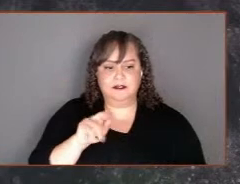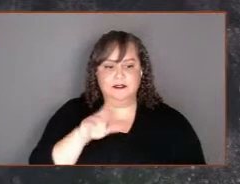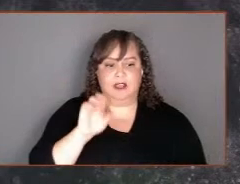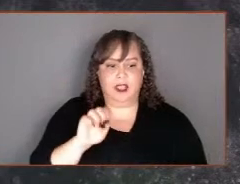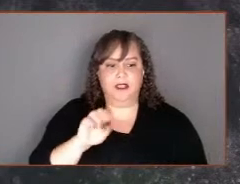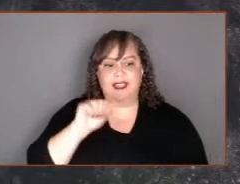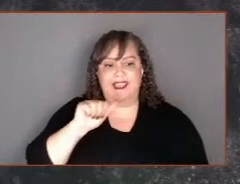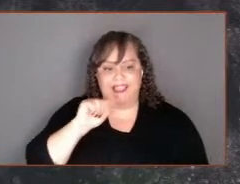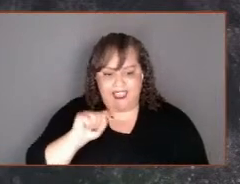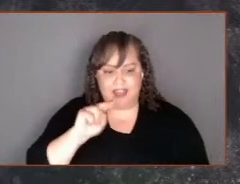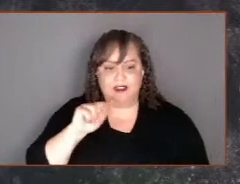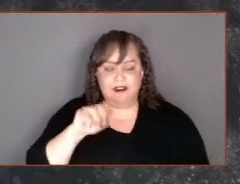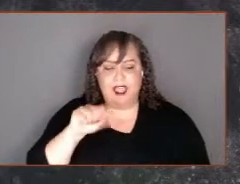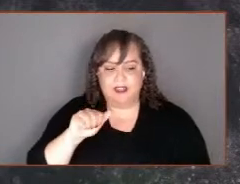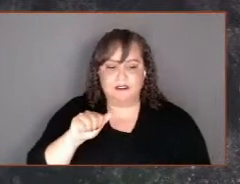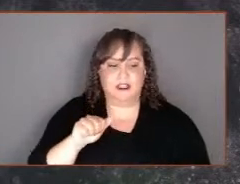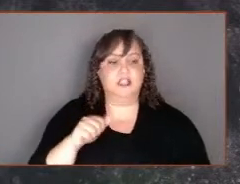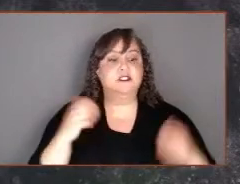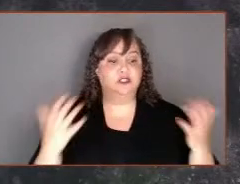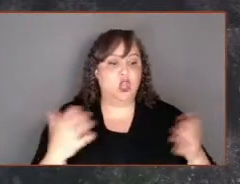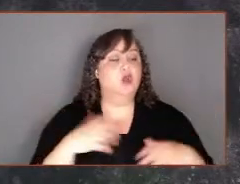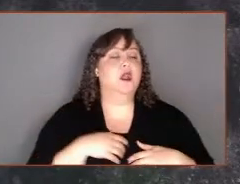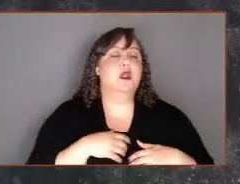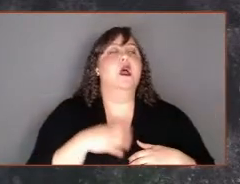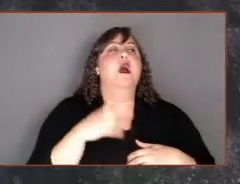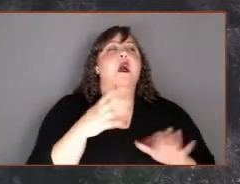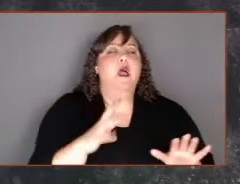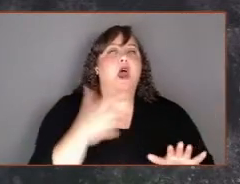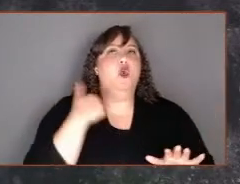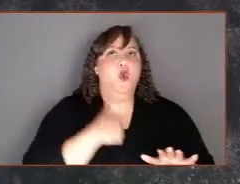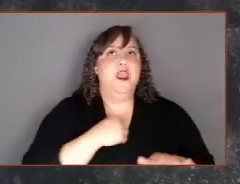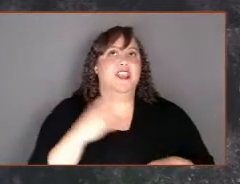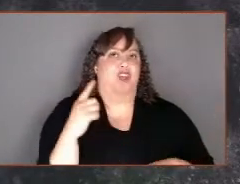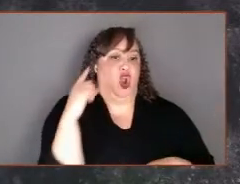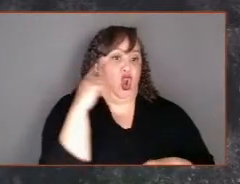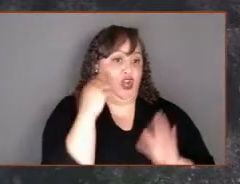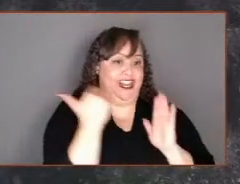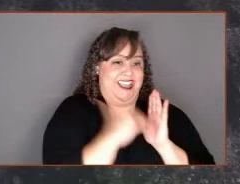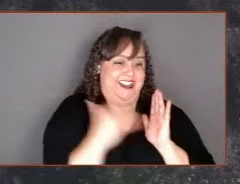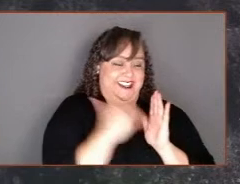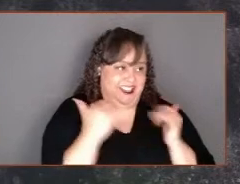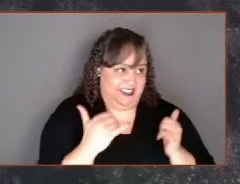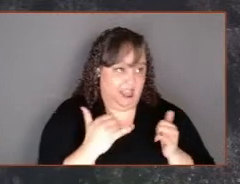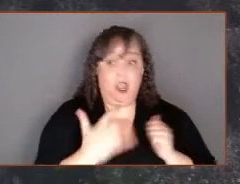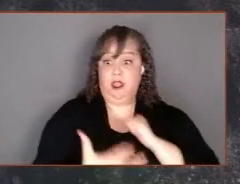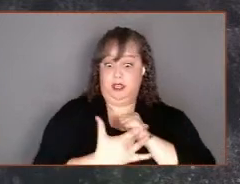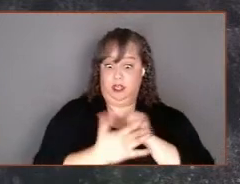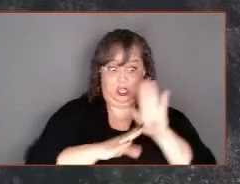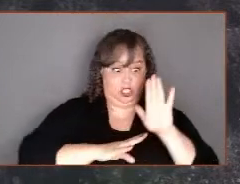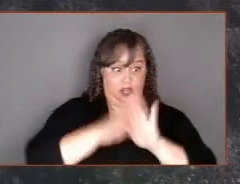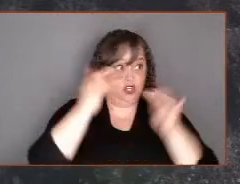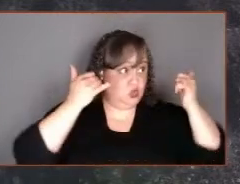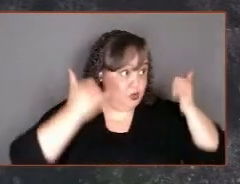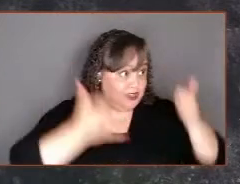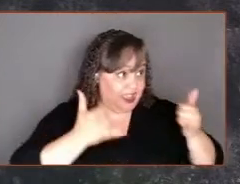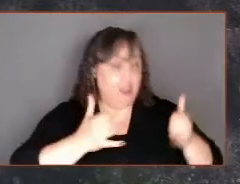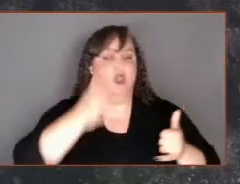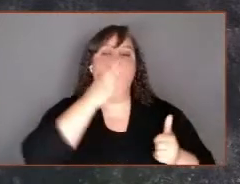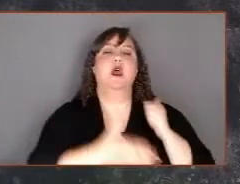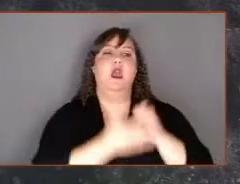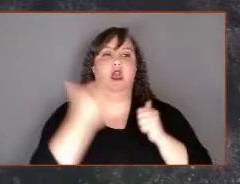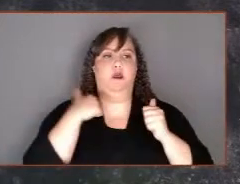So I truly believe we've heard it over and over again today, that the technology that's being developed today will really help us advance